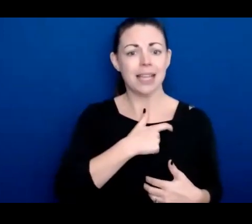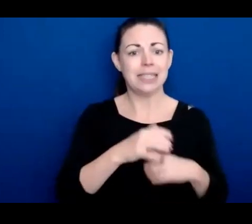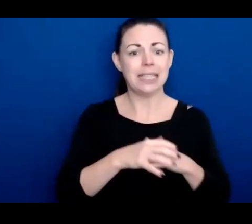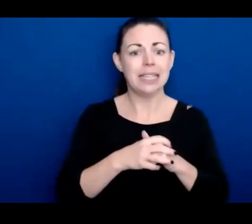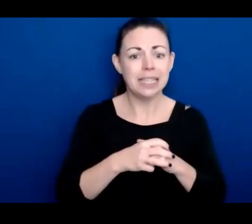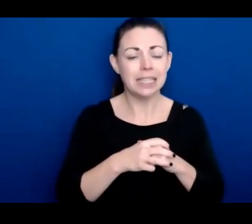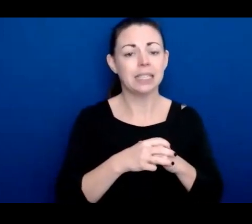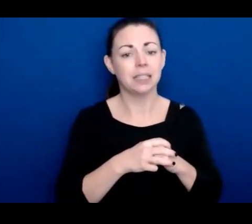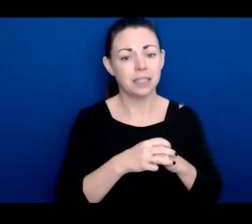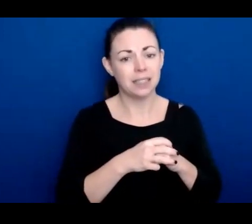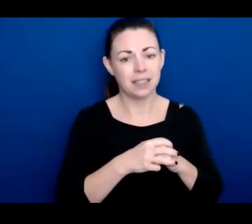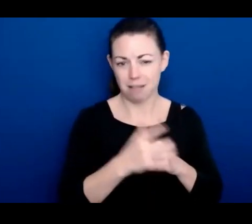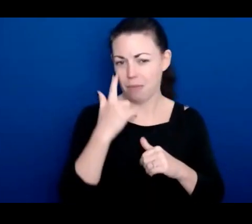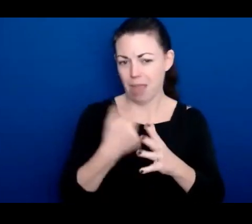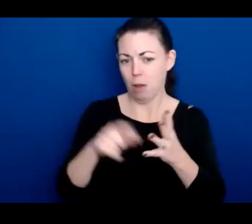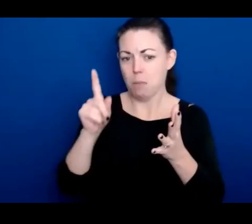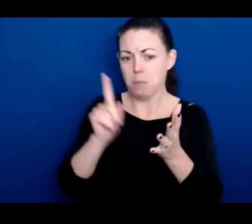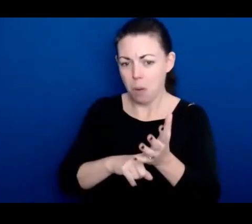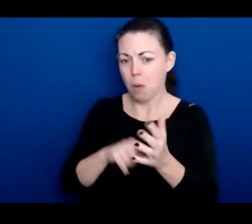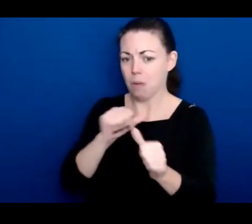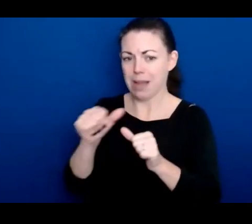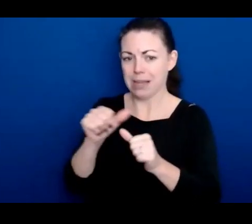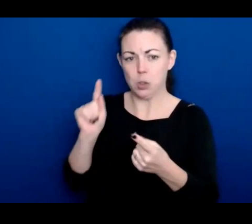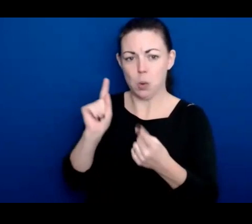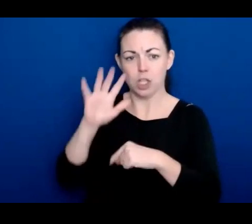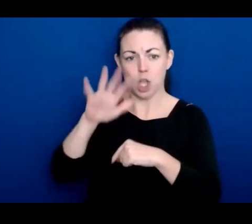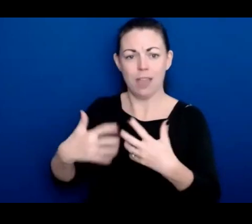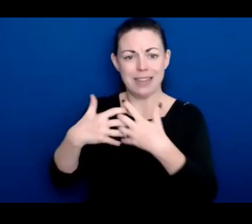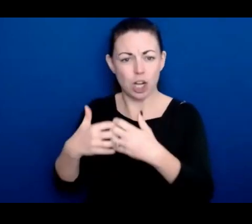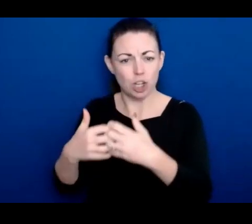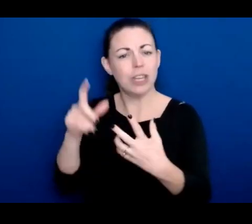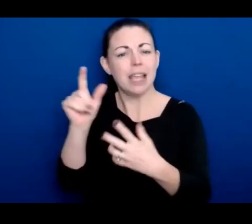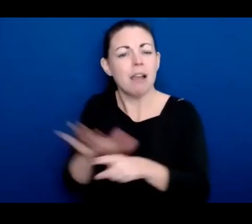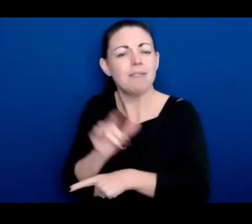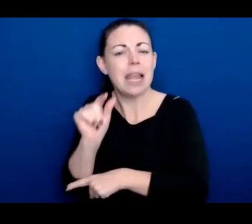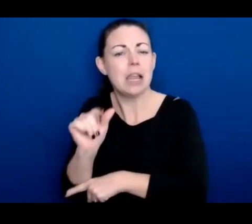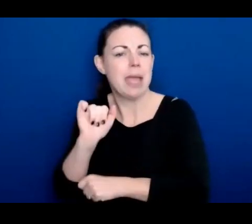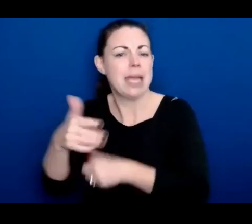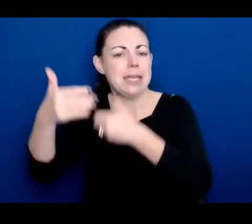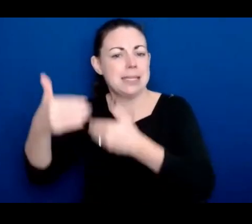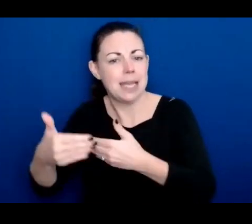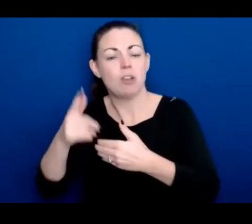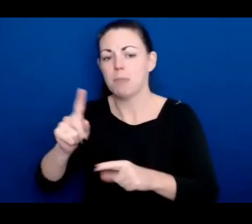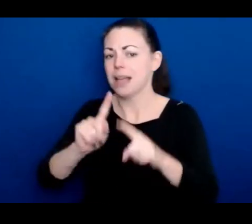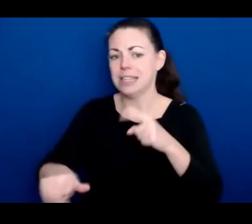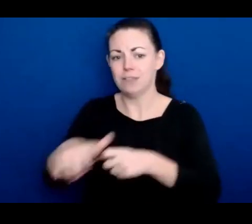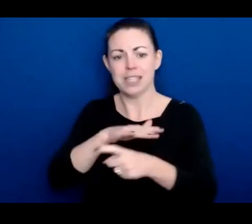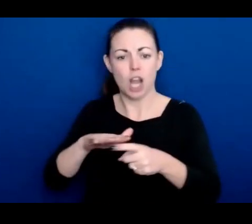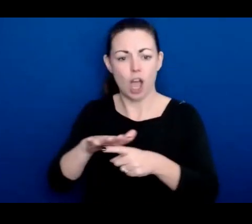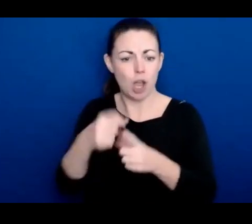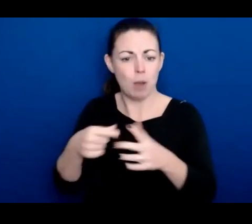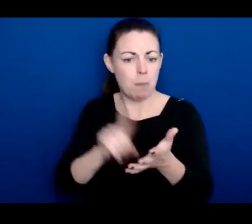probably Paul's better to answer that. He's actually answered a little bit of that as he went through his section there. But yeah, different kind of scenarios, Paul. That best